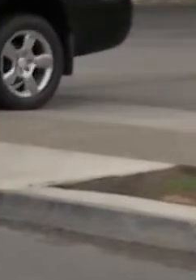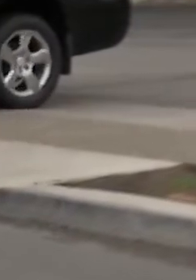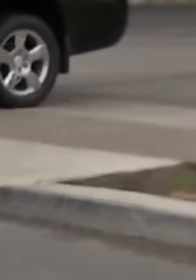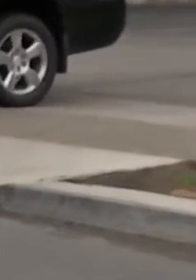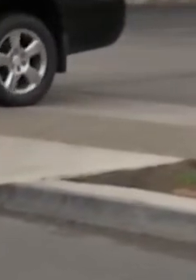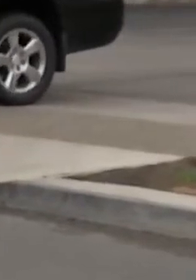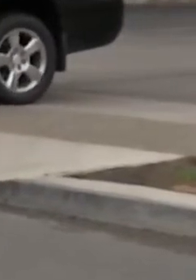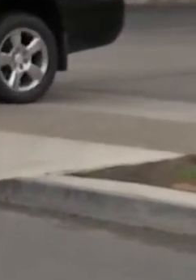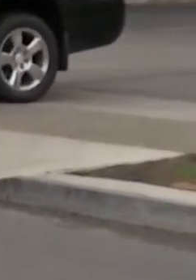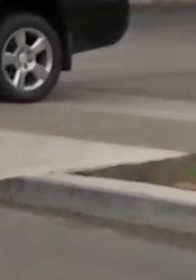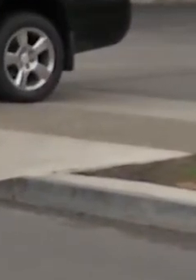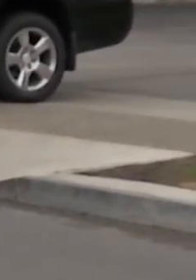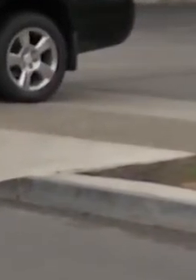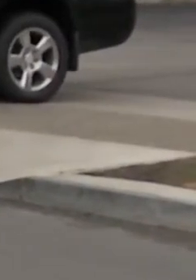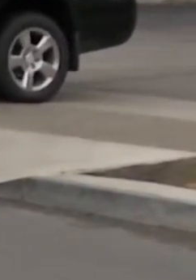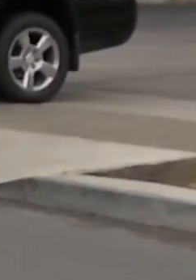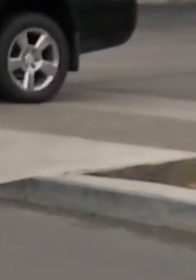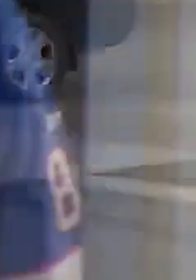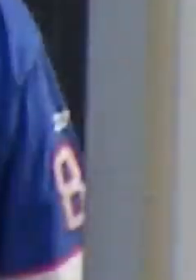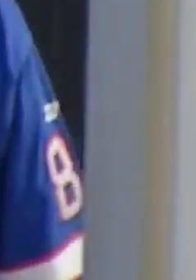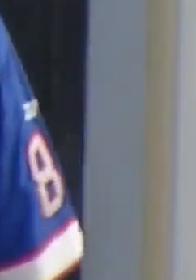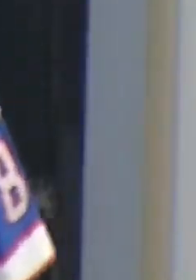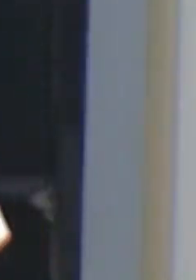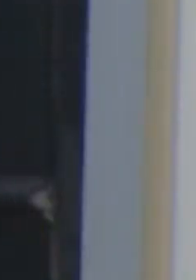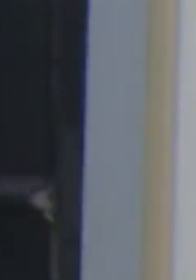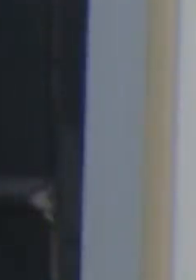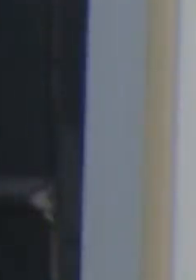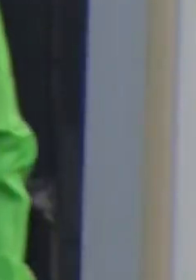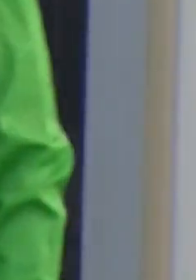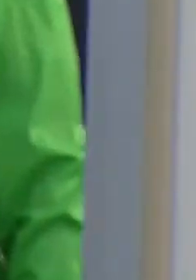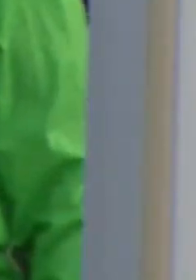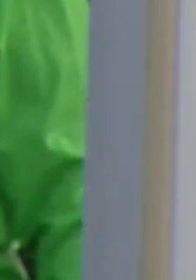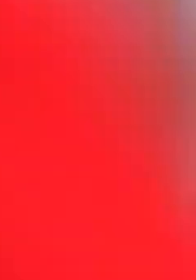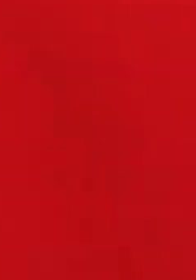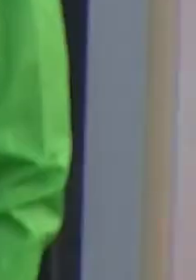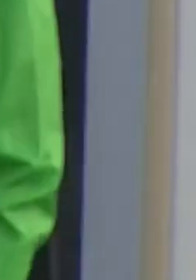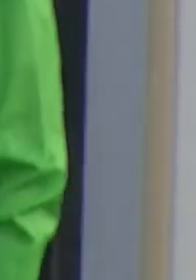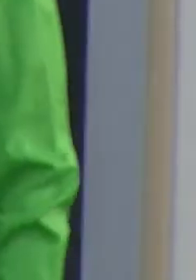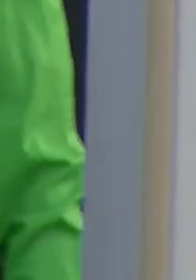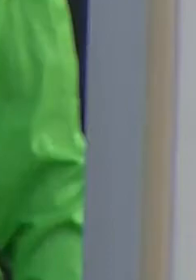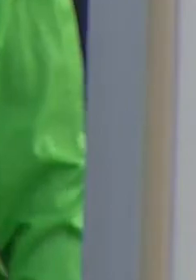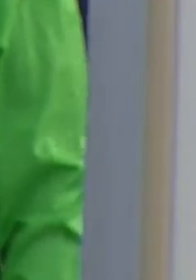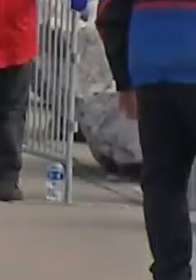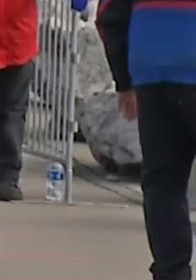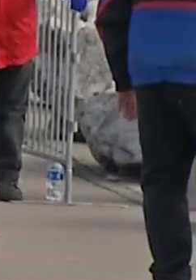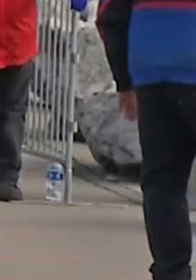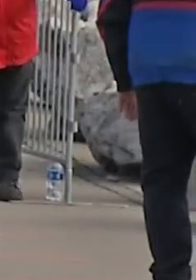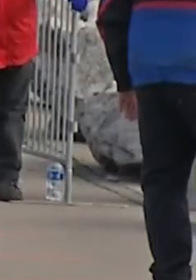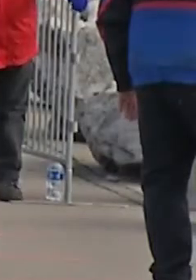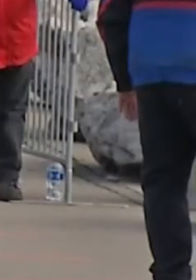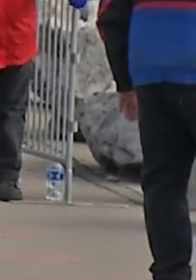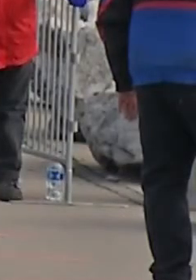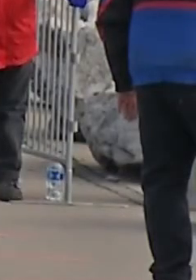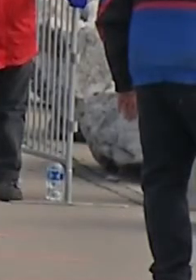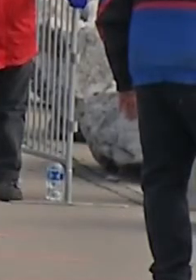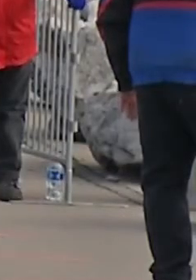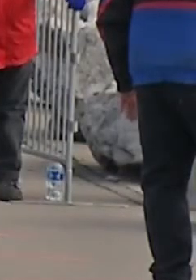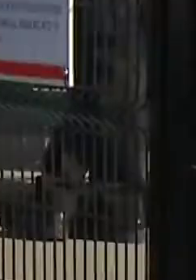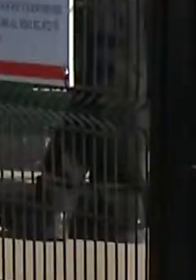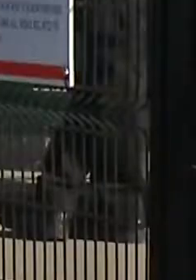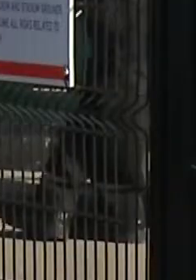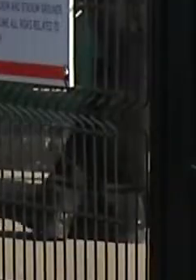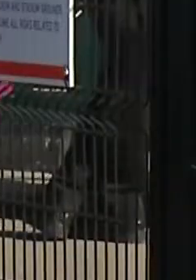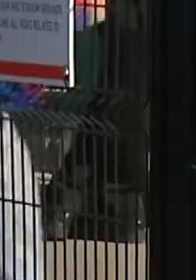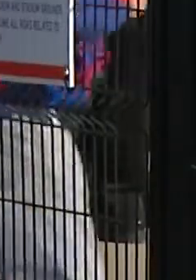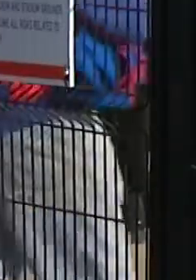from reporters who called in remotely. Ultimately, his take is that it's too soon to decide now how to safely bring fans back when we